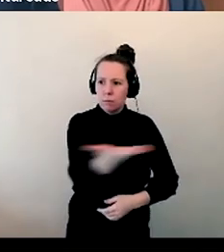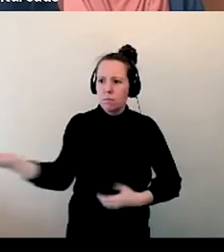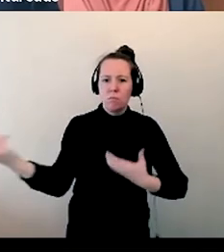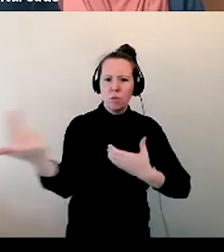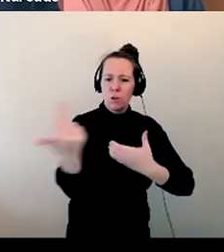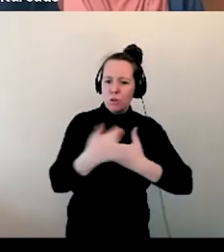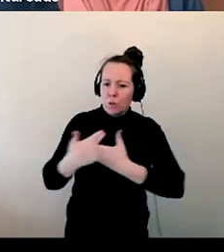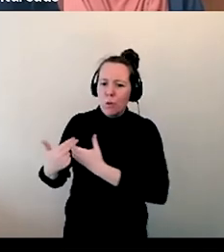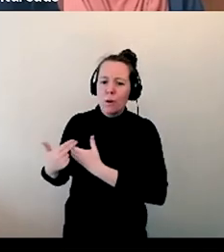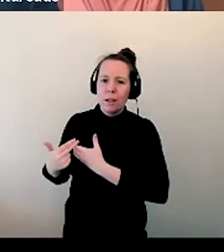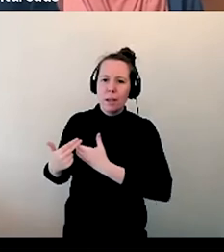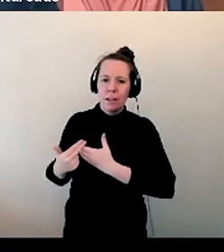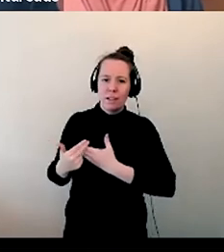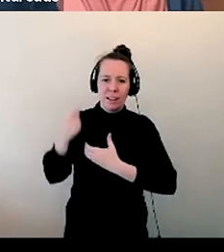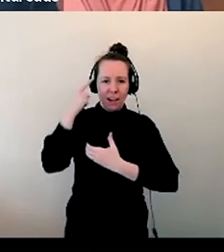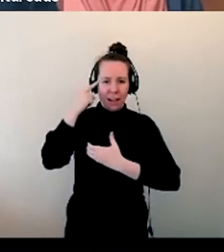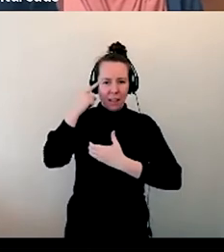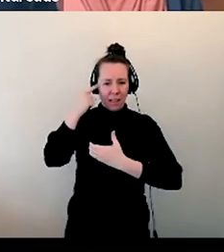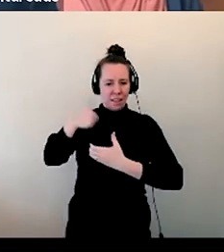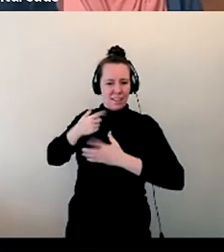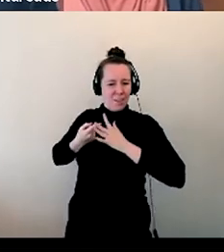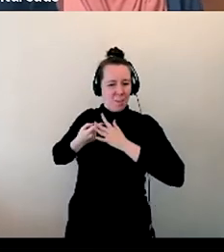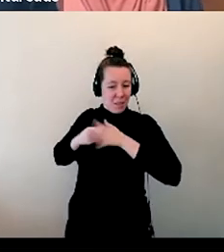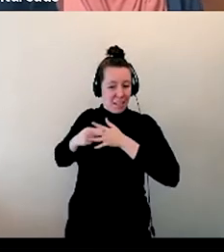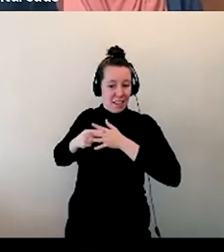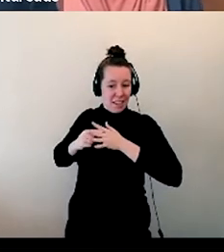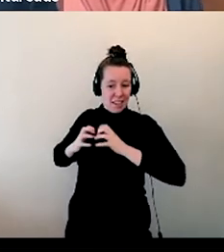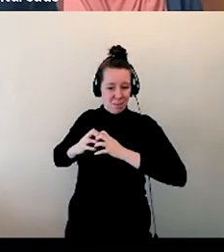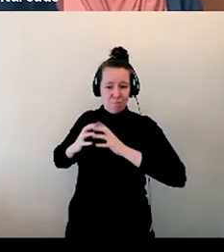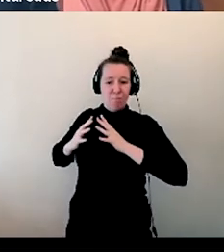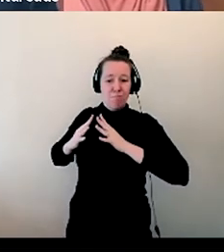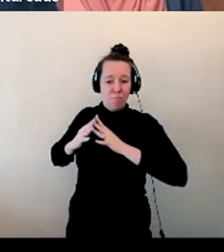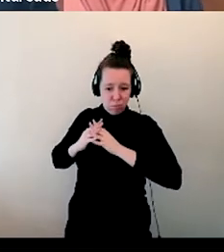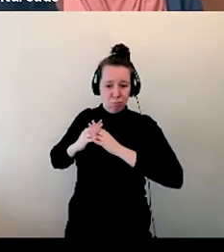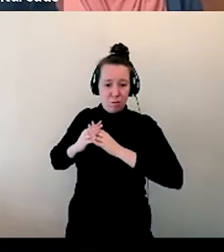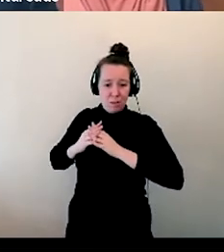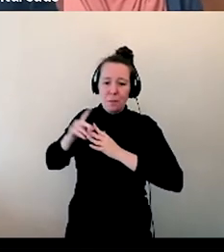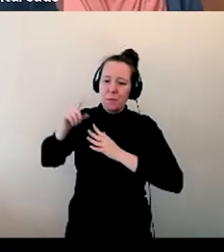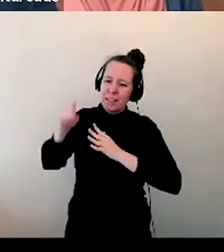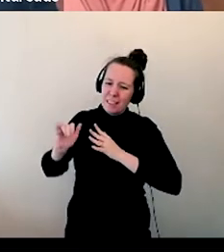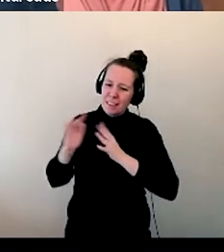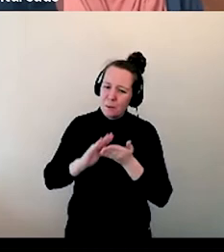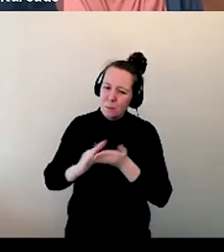of us needed at the time that Book Talk was getting big. We just needed that online community just to chat with people.